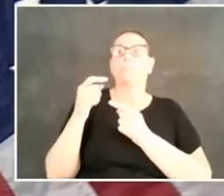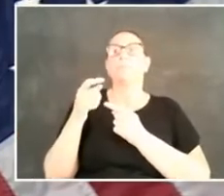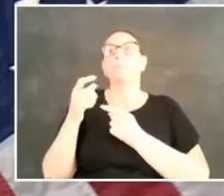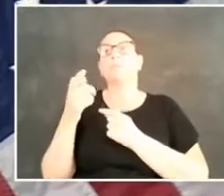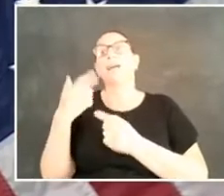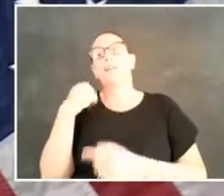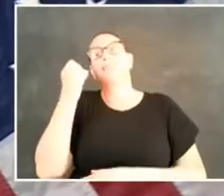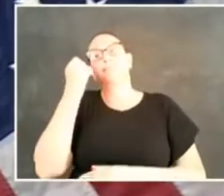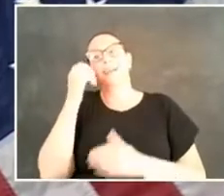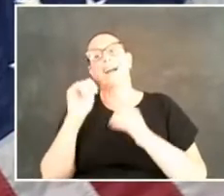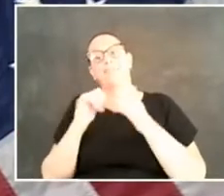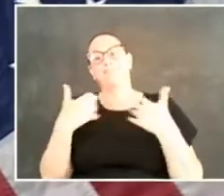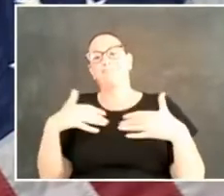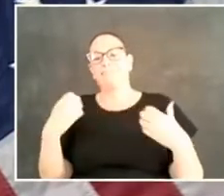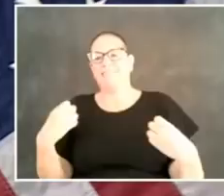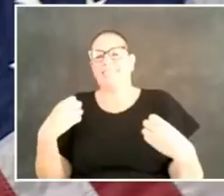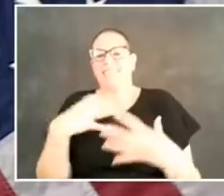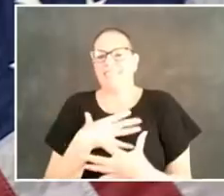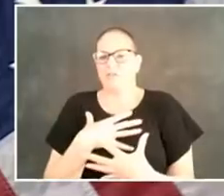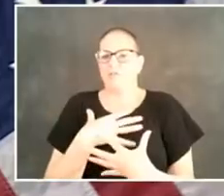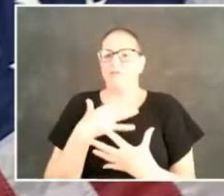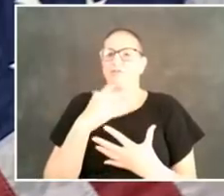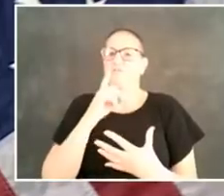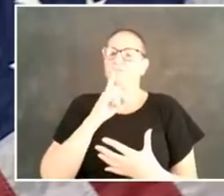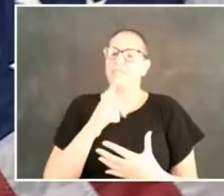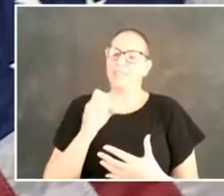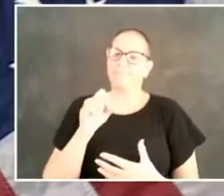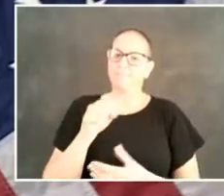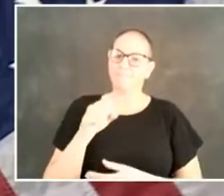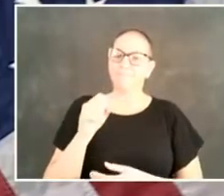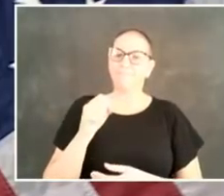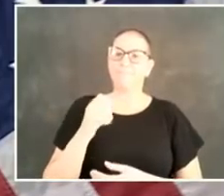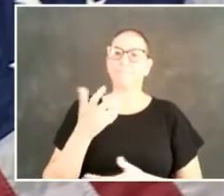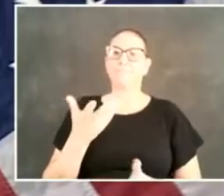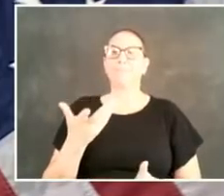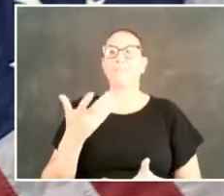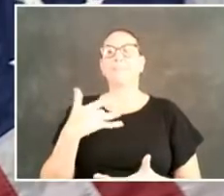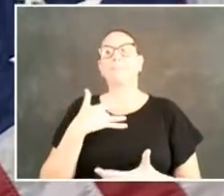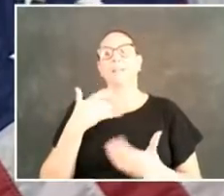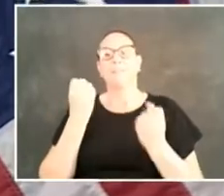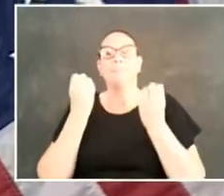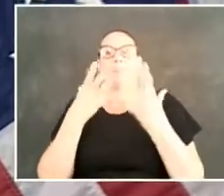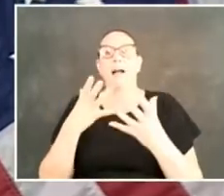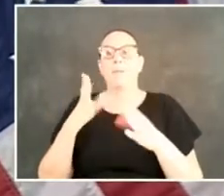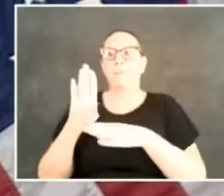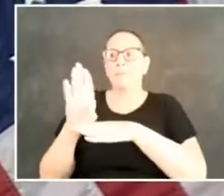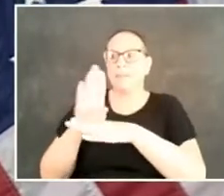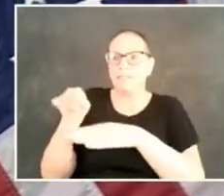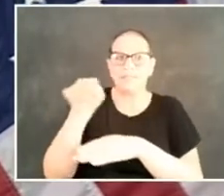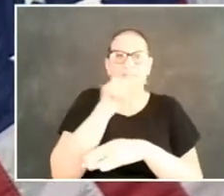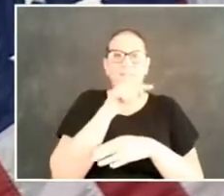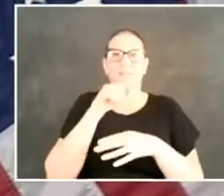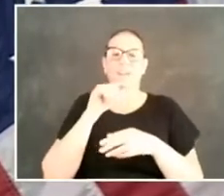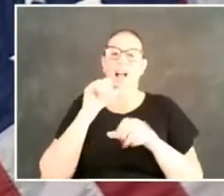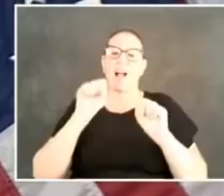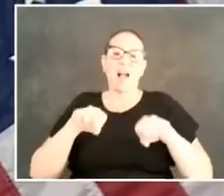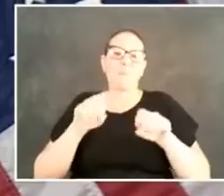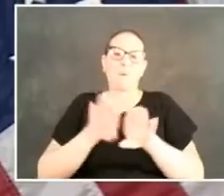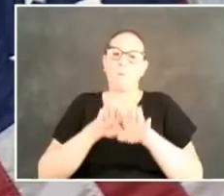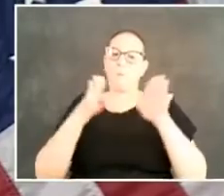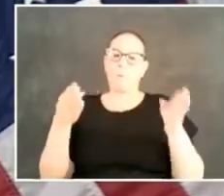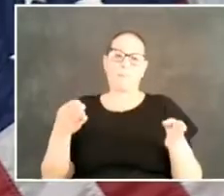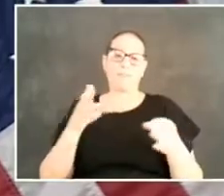fear that so many businesses might not come back is unquestionably honest,